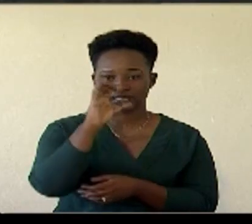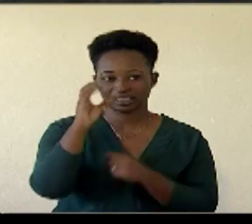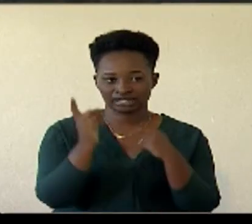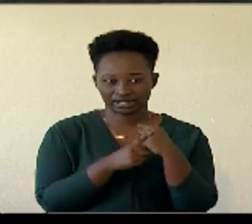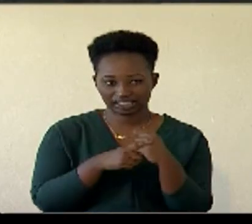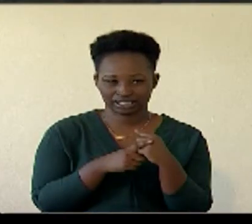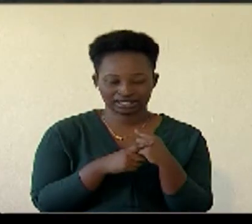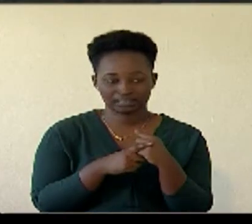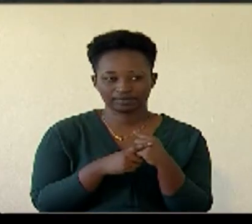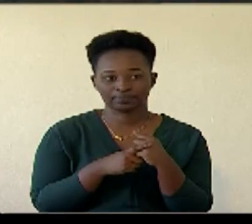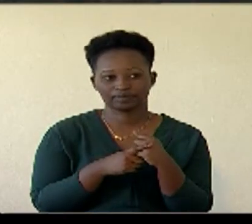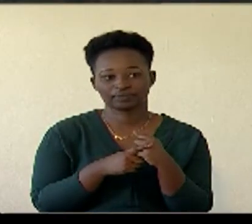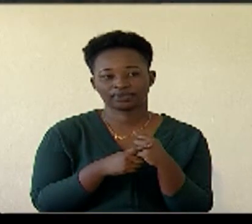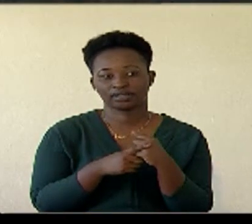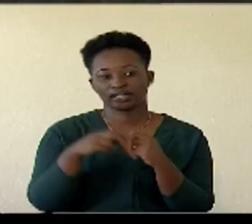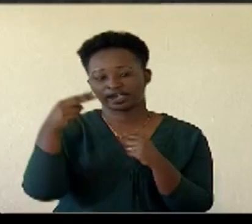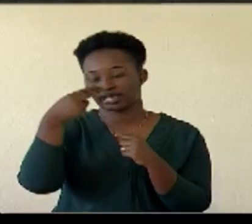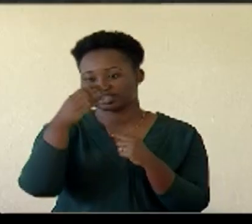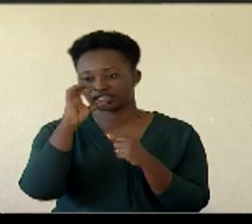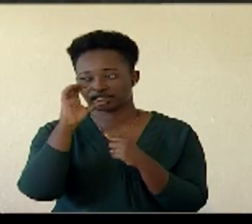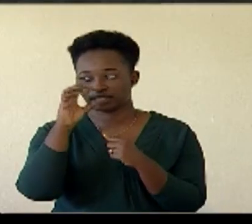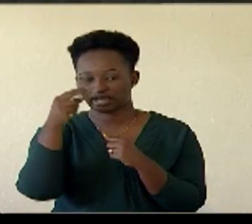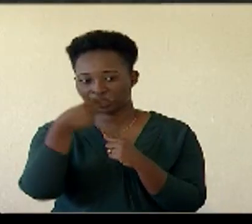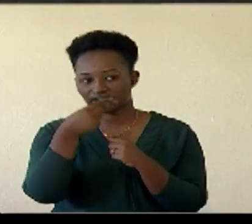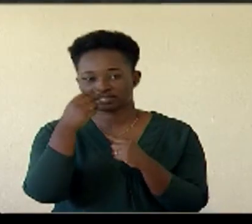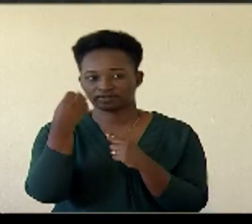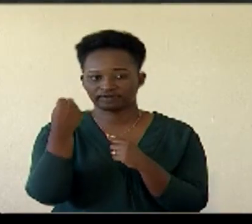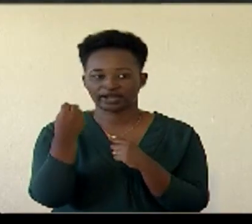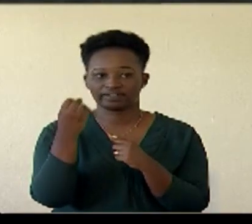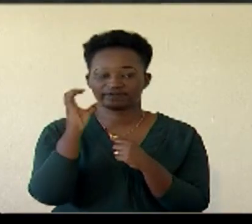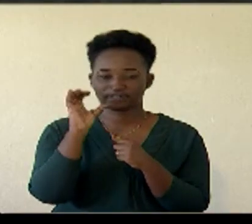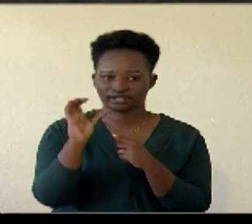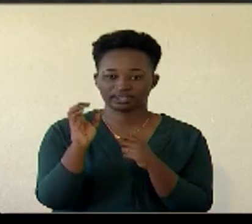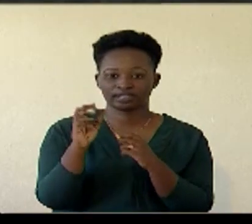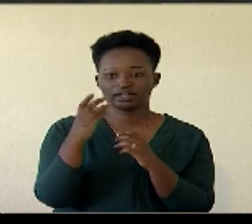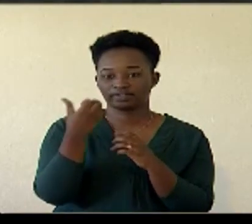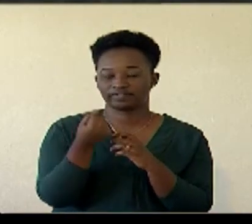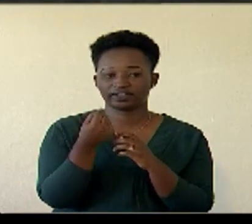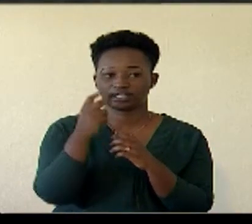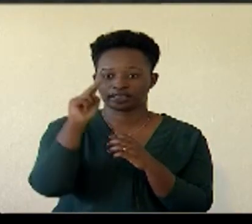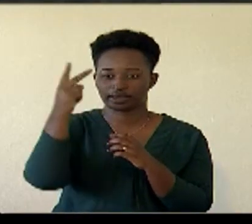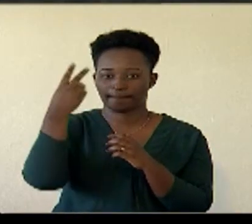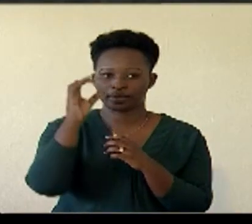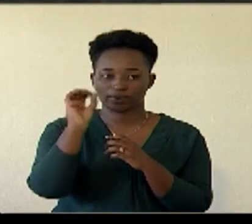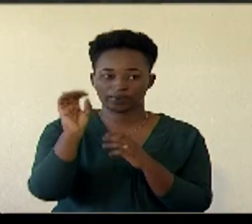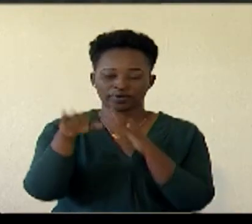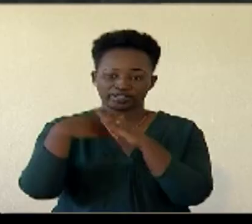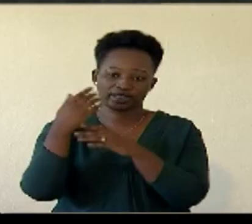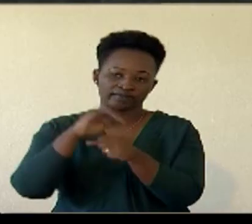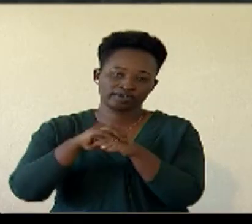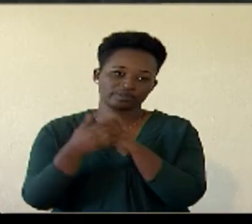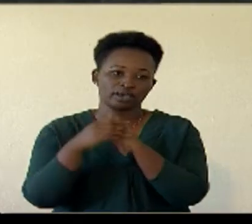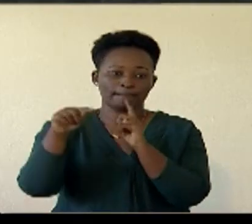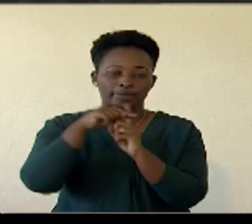C6H5C, or this is the double bond because there has been rearrangement. This one forms a positive charge.